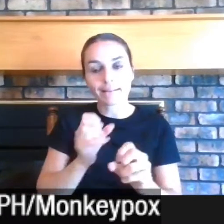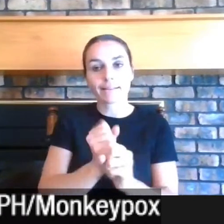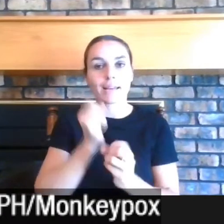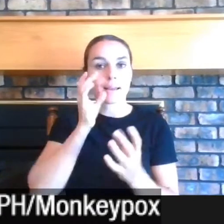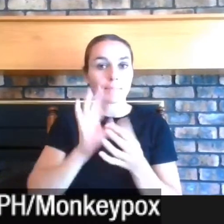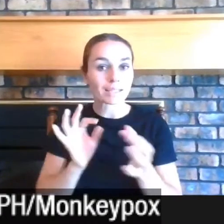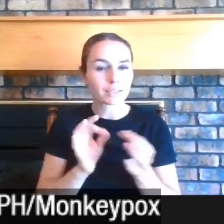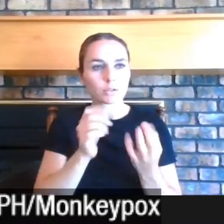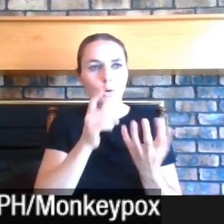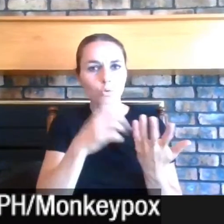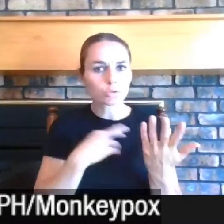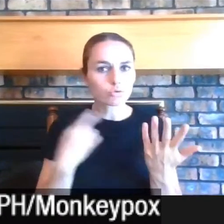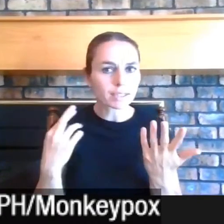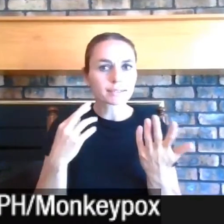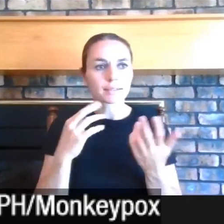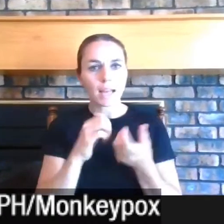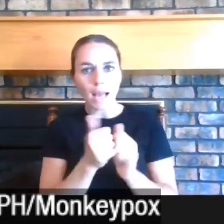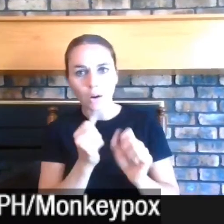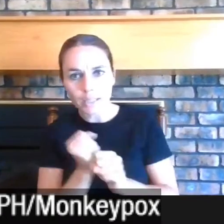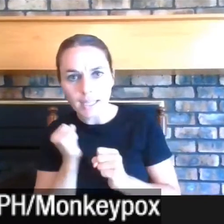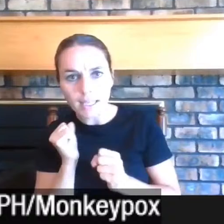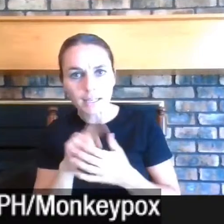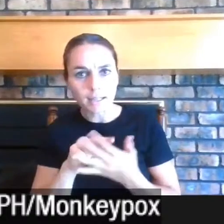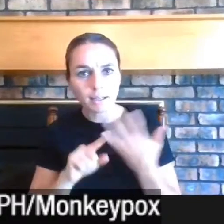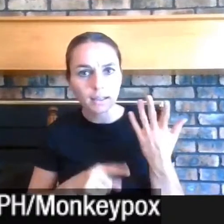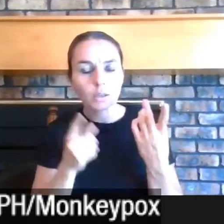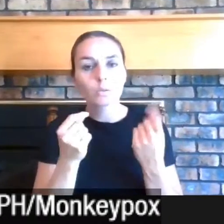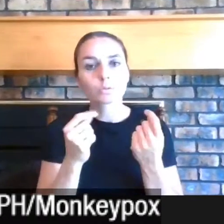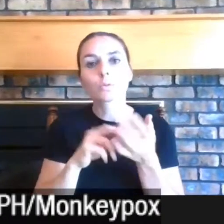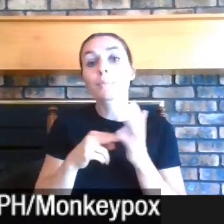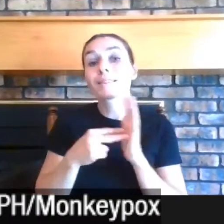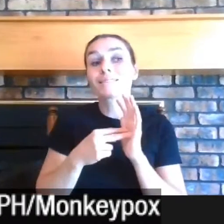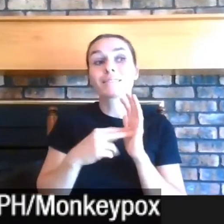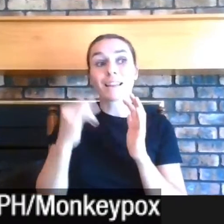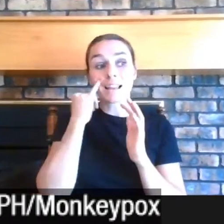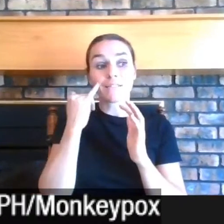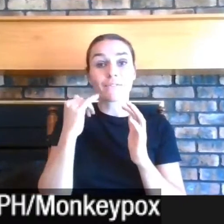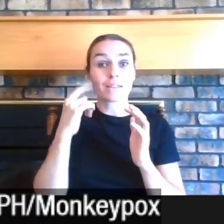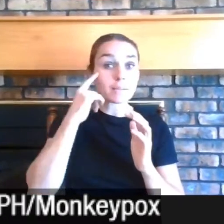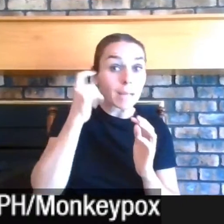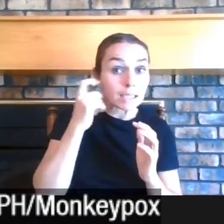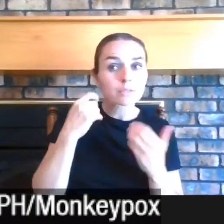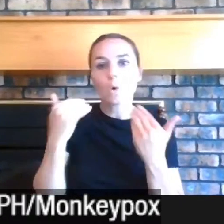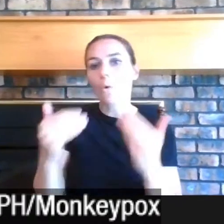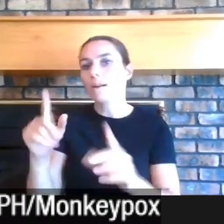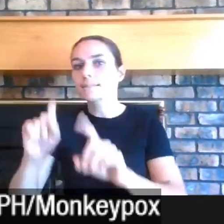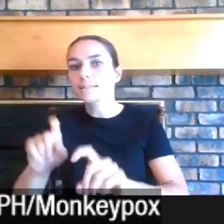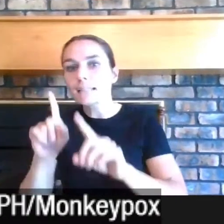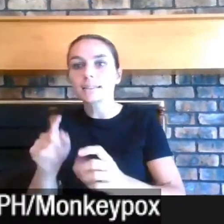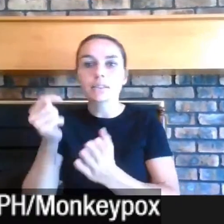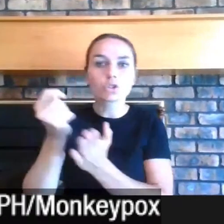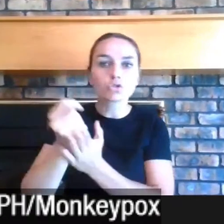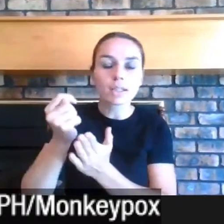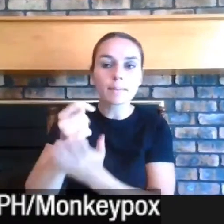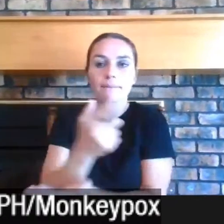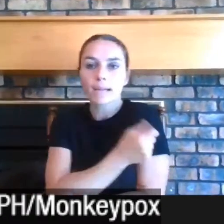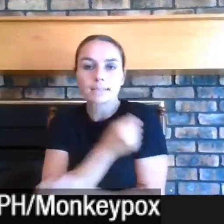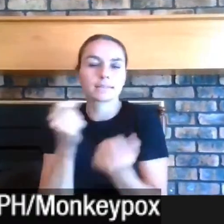risk, what activities put you at risk, so that people can get tested, get treatment if they need to, and we can get vaccination out to that